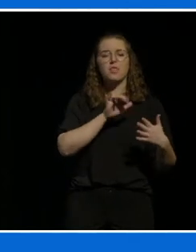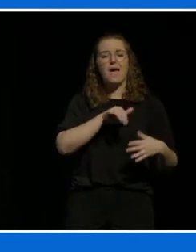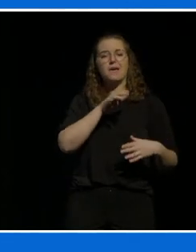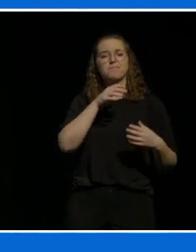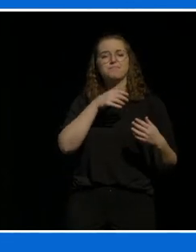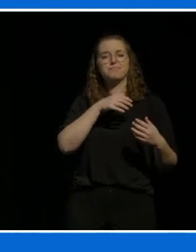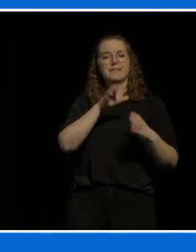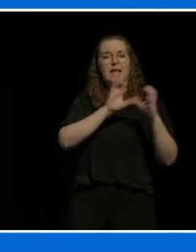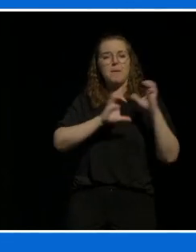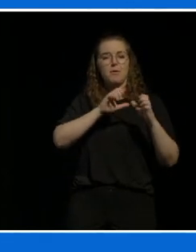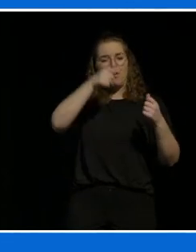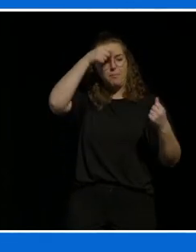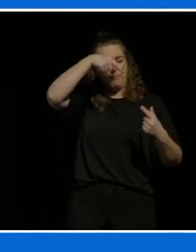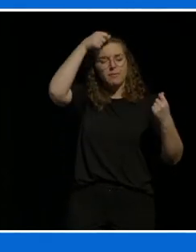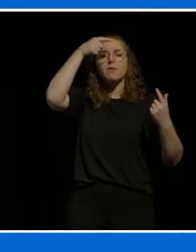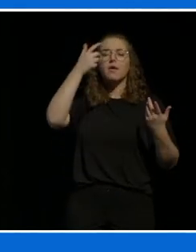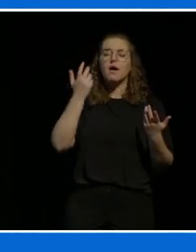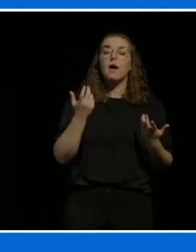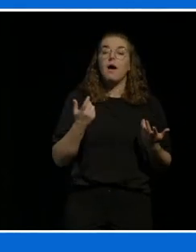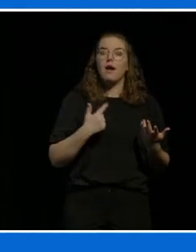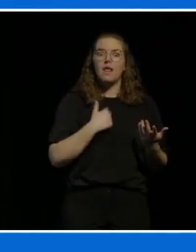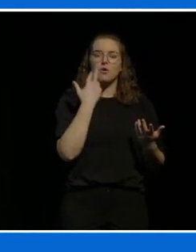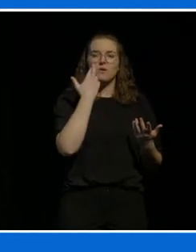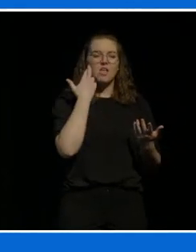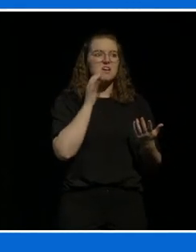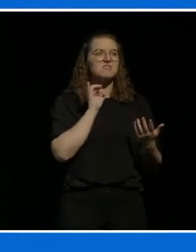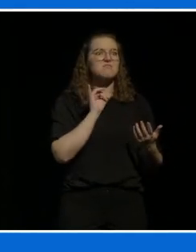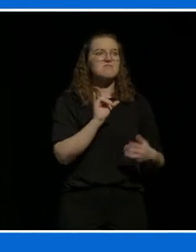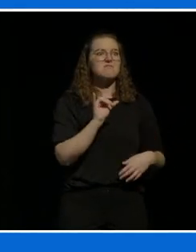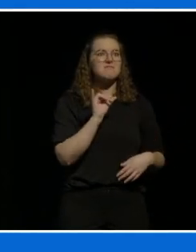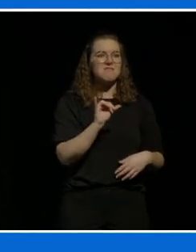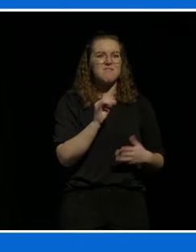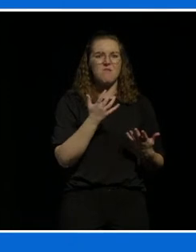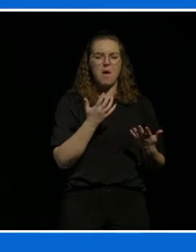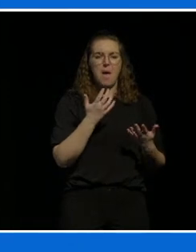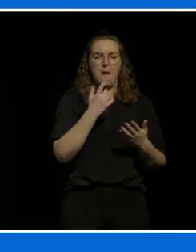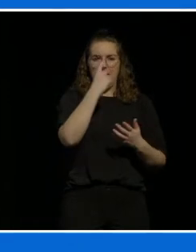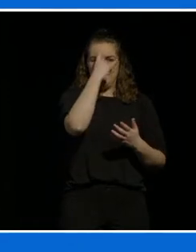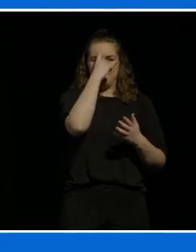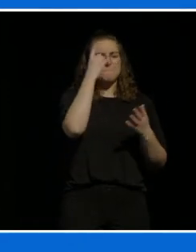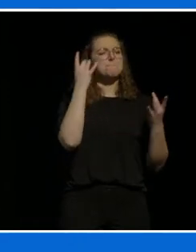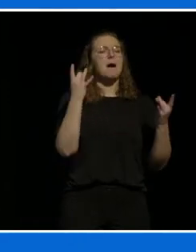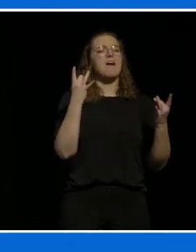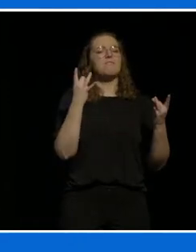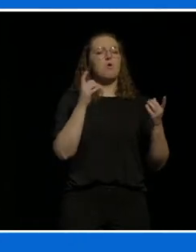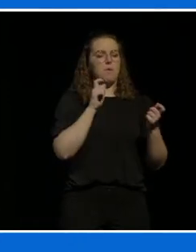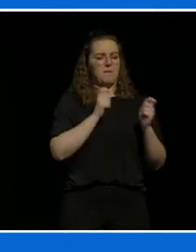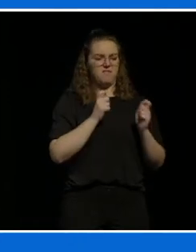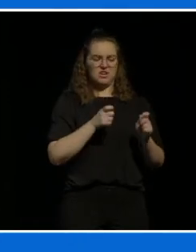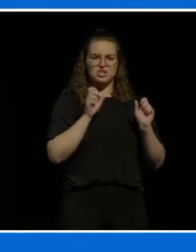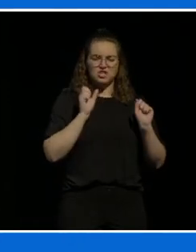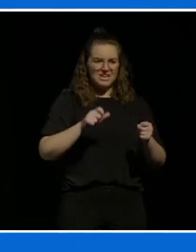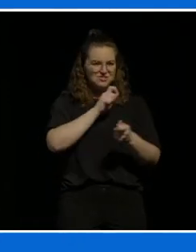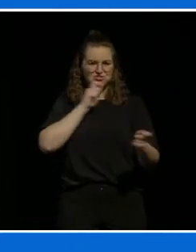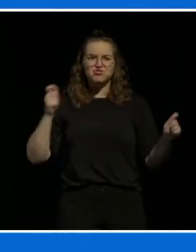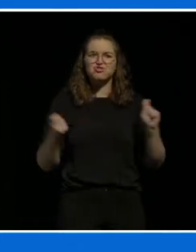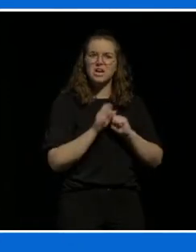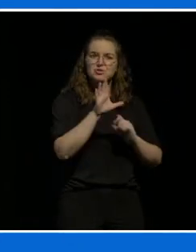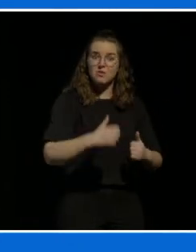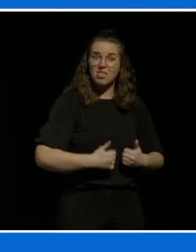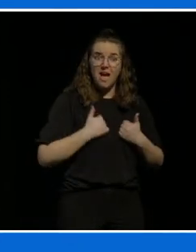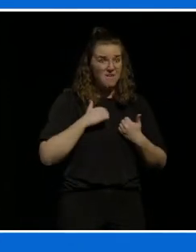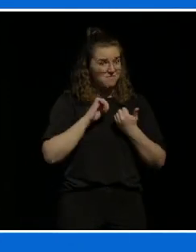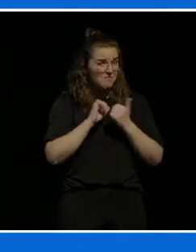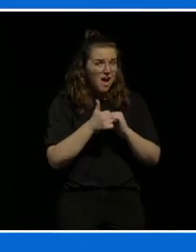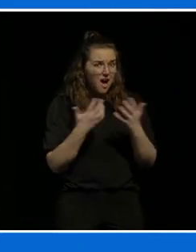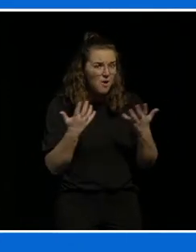I changed my story, and I realized that mindful modifications can change your life. Small hinges can move big doors. And that looked like a couple things.